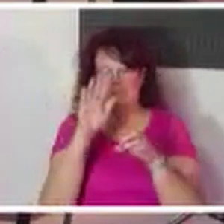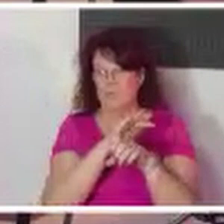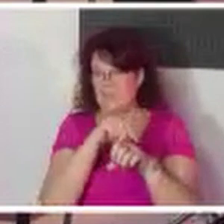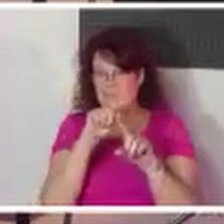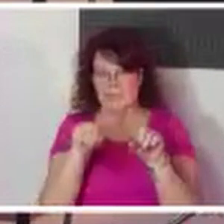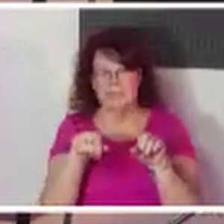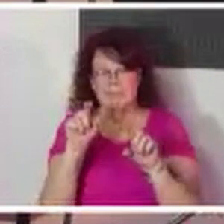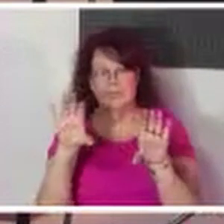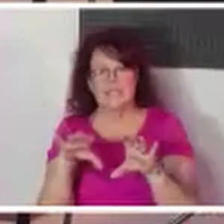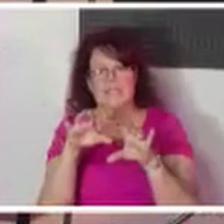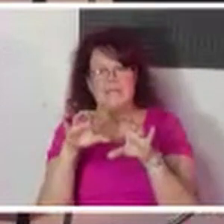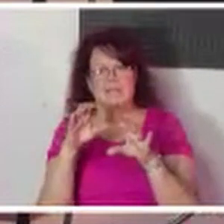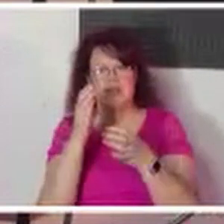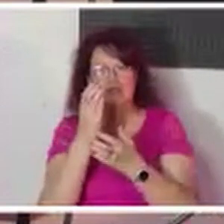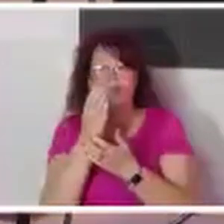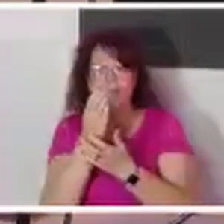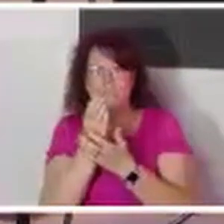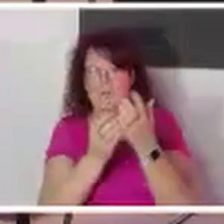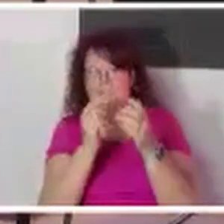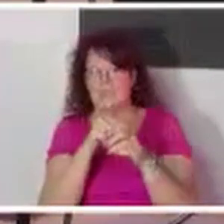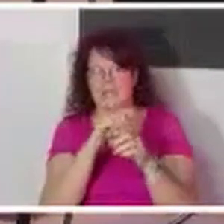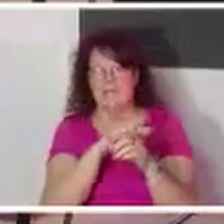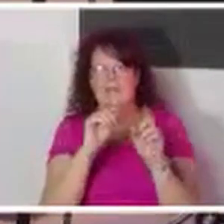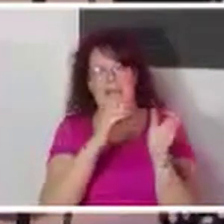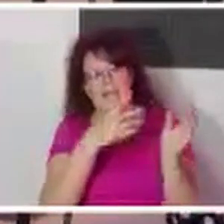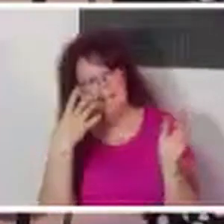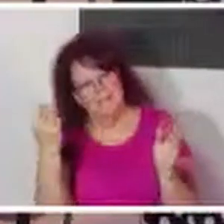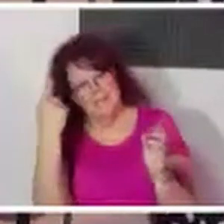then left for Tulsa, which was my blunder. But